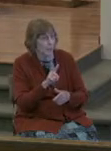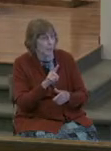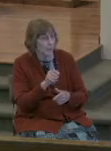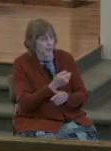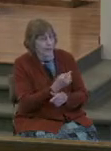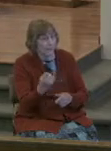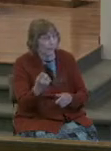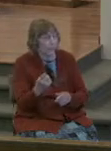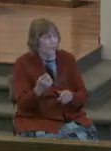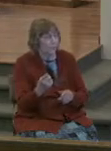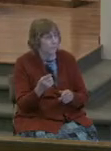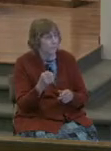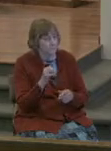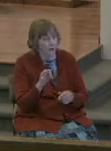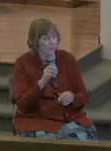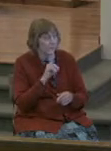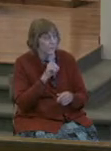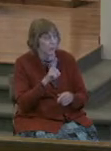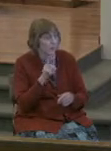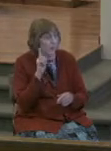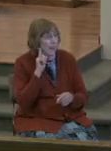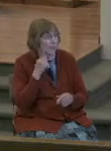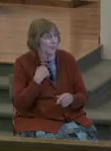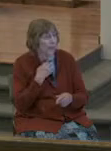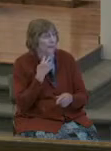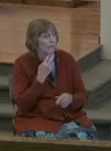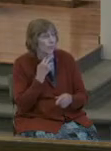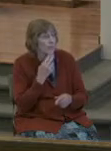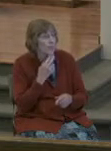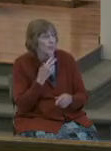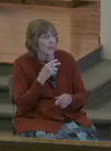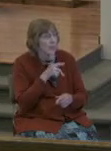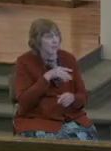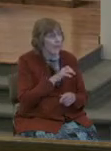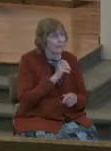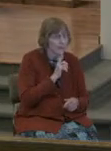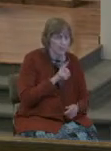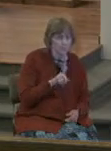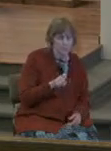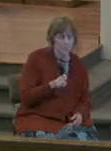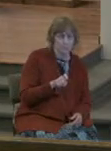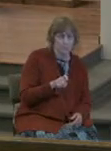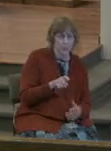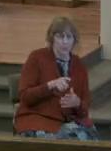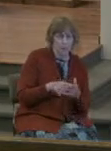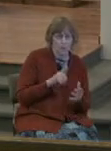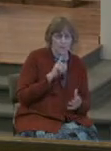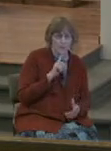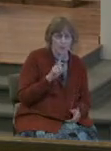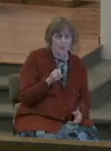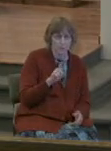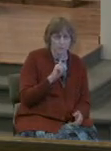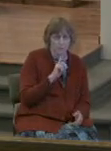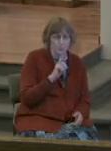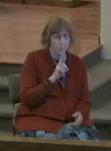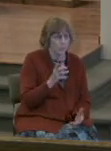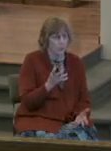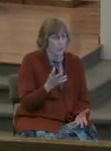is of the truth heareth my voice. And Pilate said this, what is the truth?